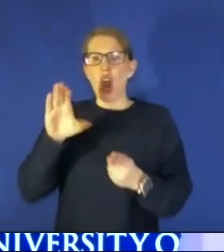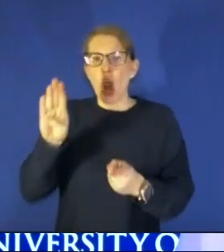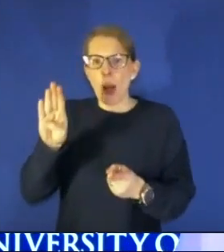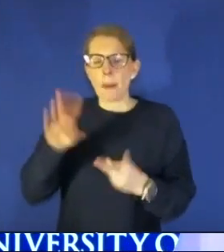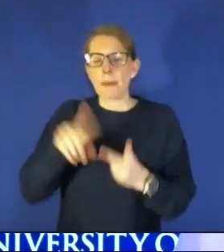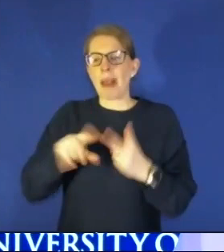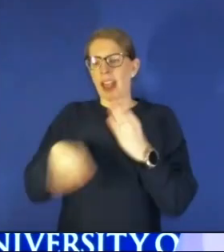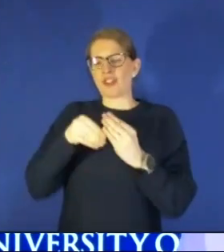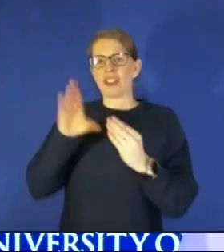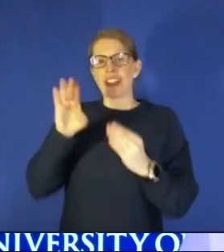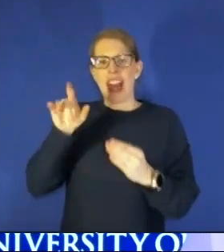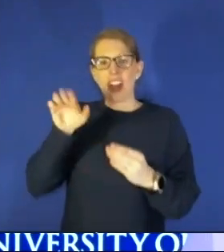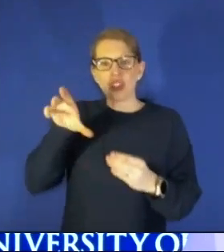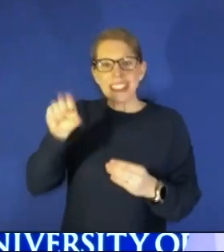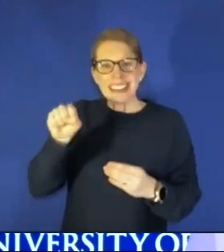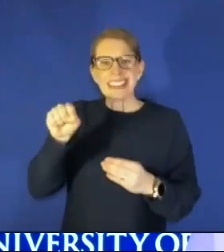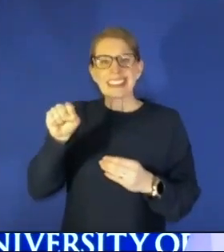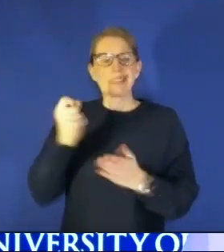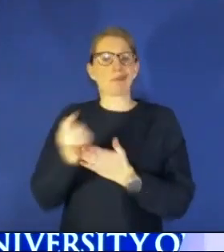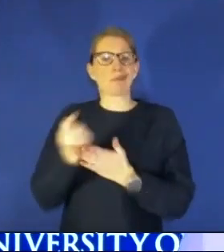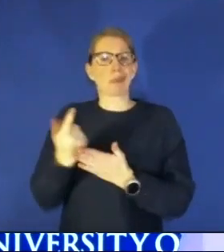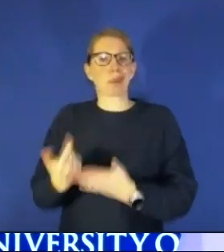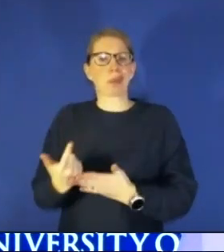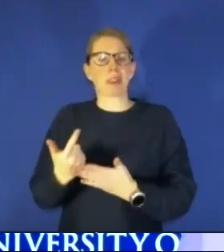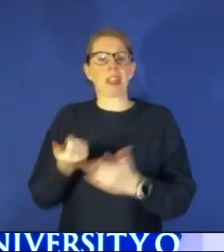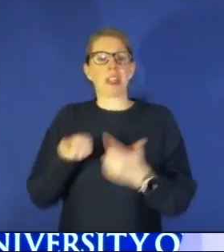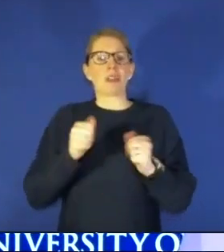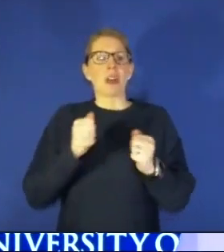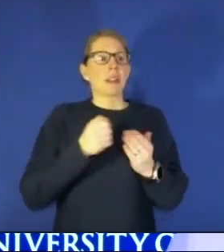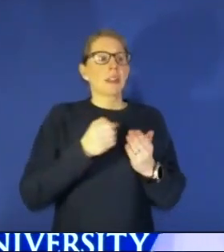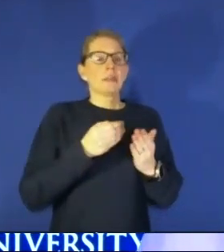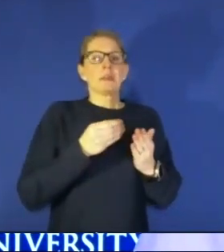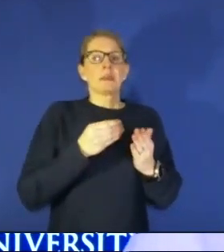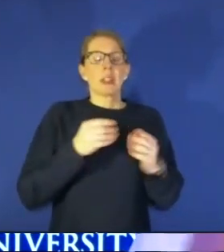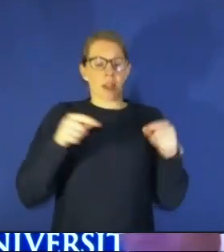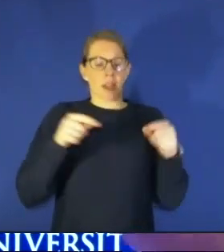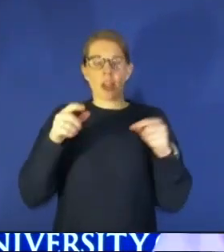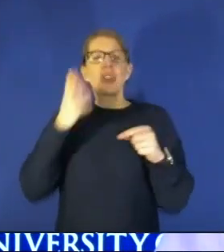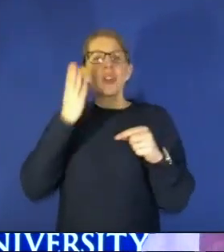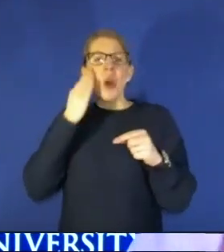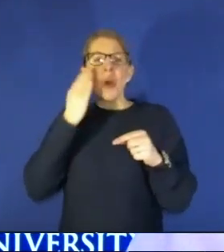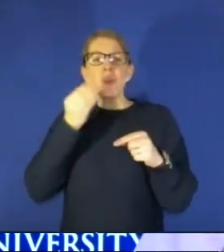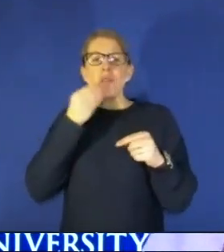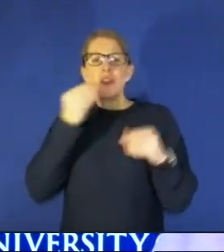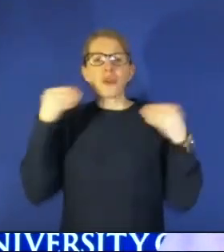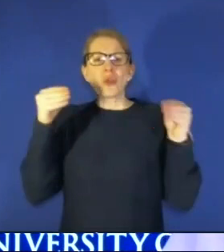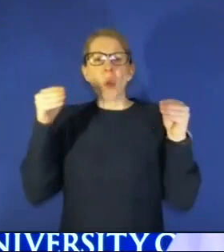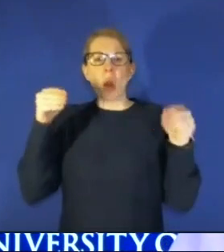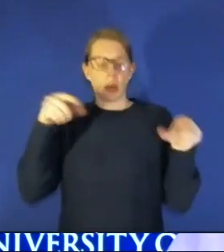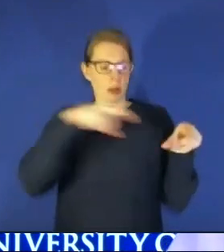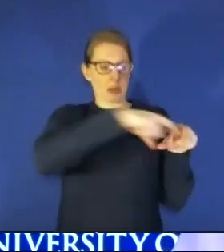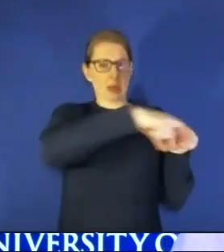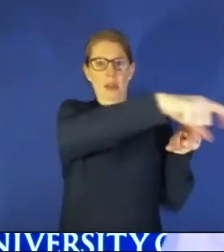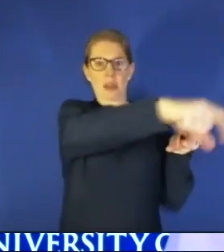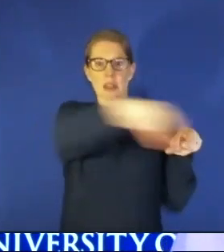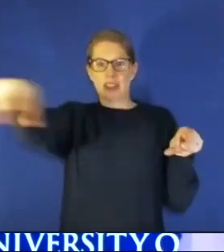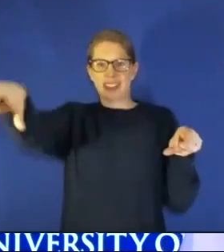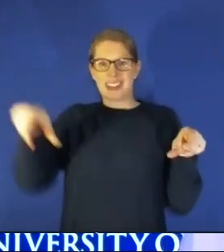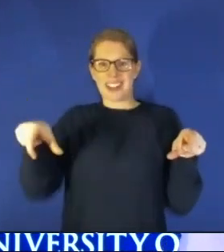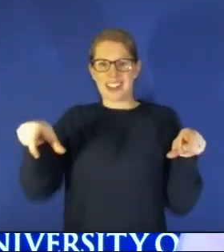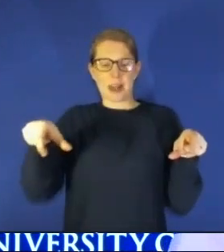calories. It's trying to shop around the outside of the grocery store, the outside aisle, rather than the middle